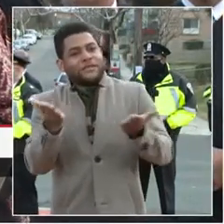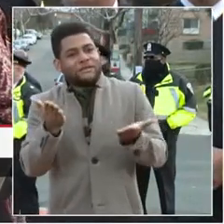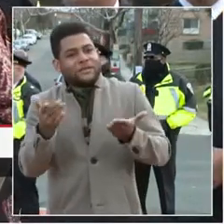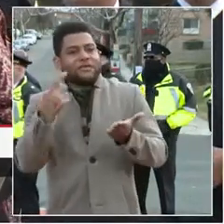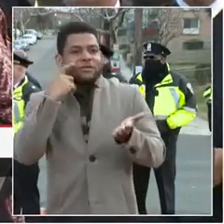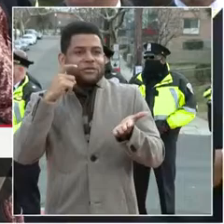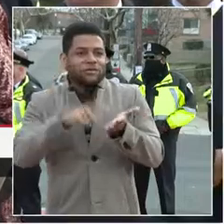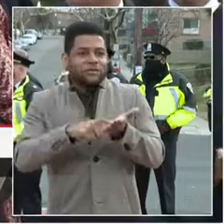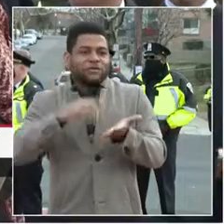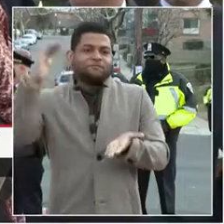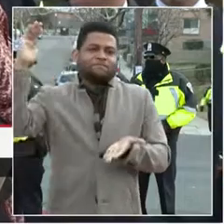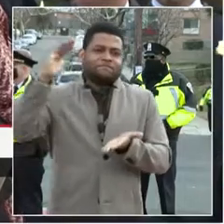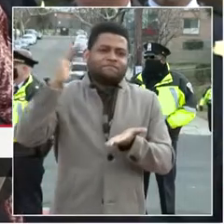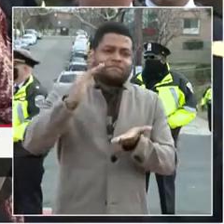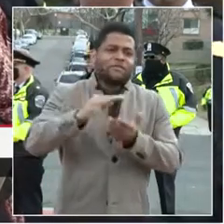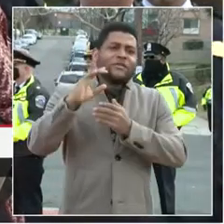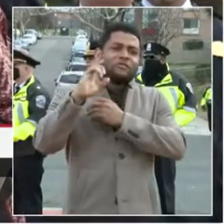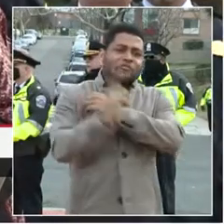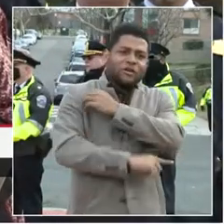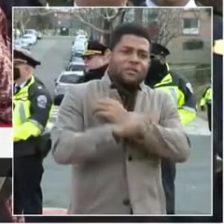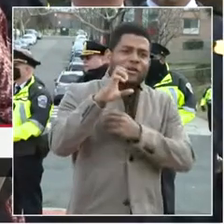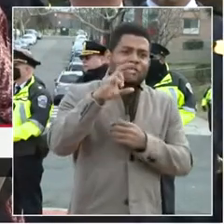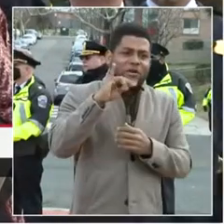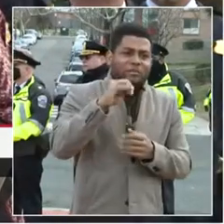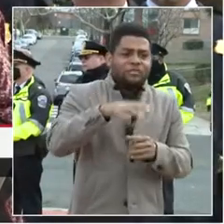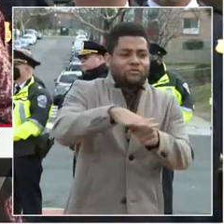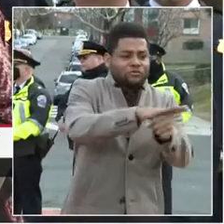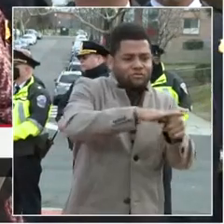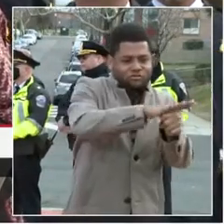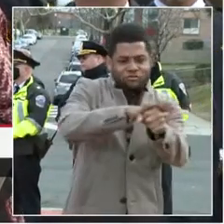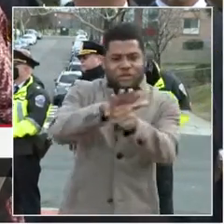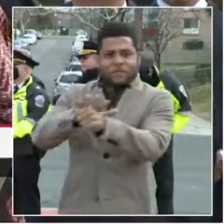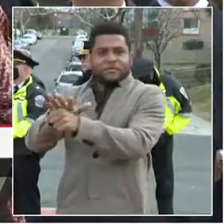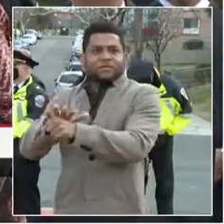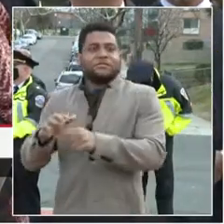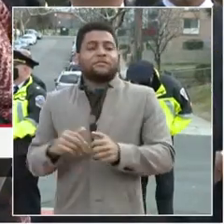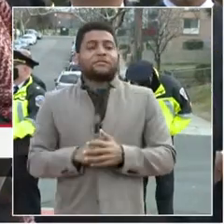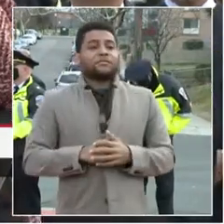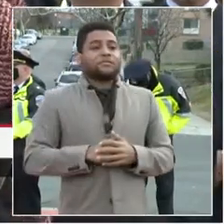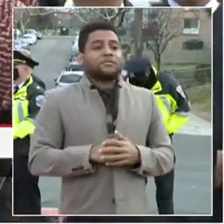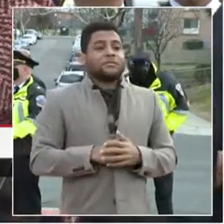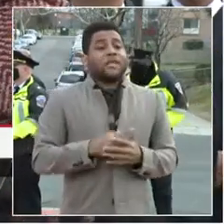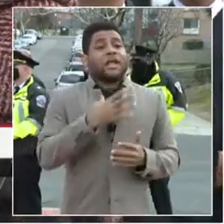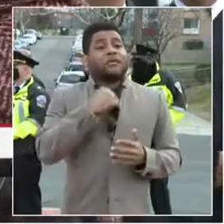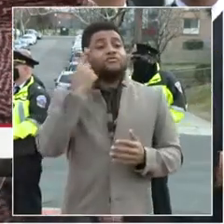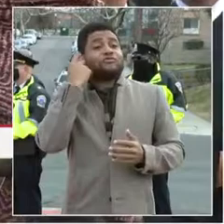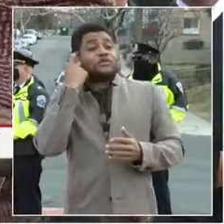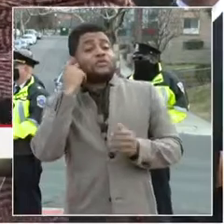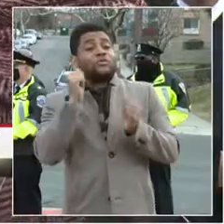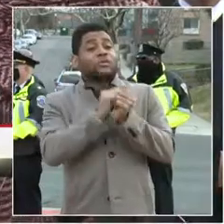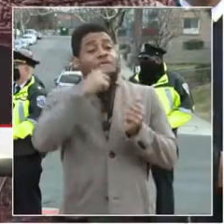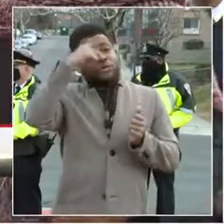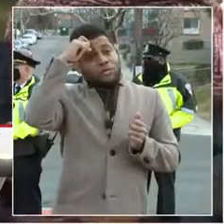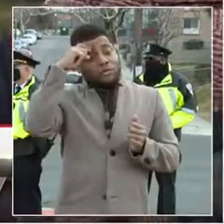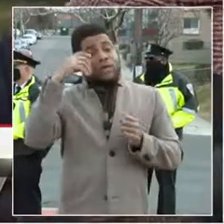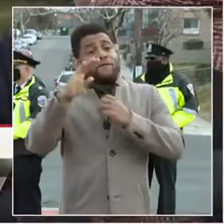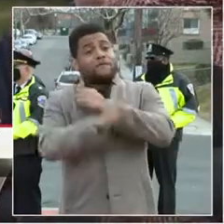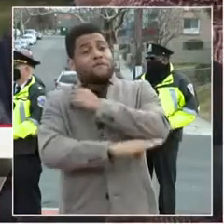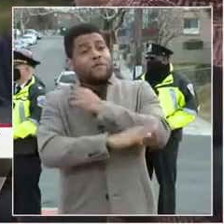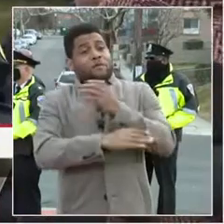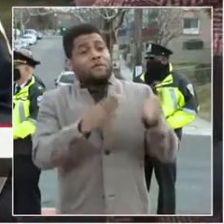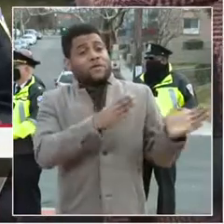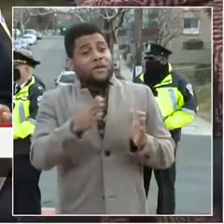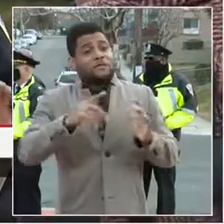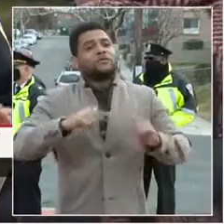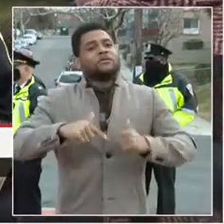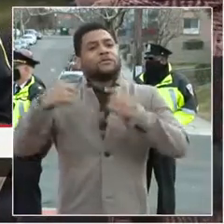crime in the cases of the summer crime initiatives and most recent fall crime initiative. Yeah, the other thing